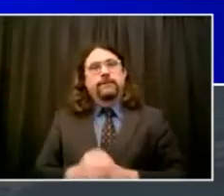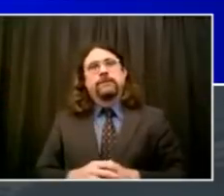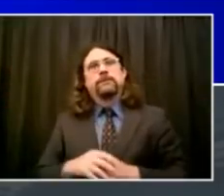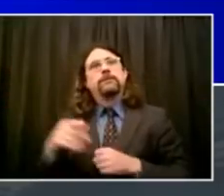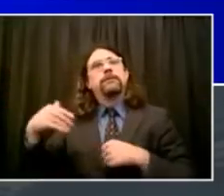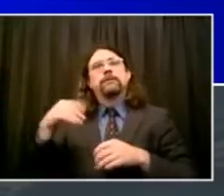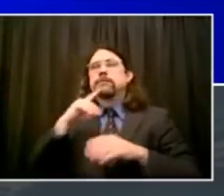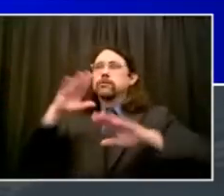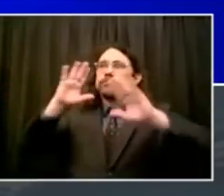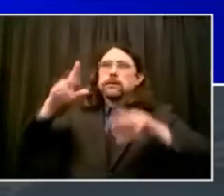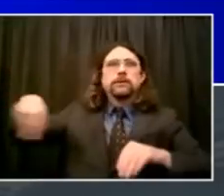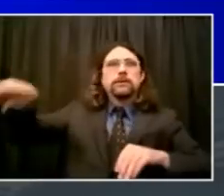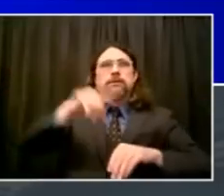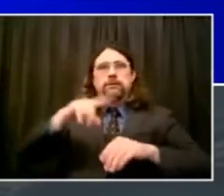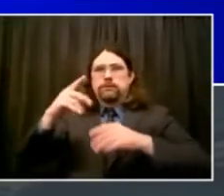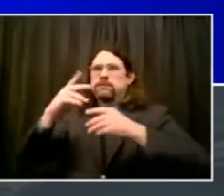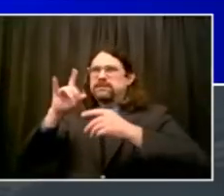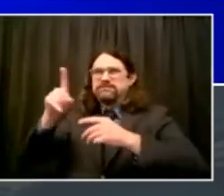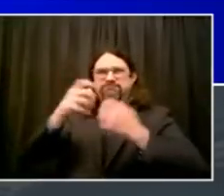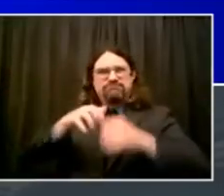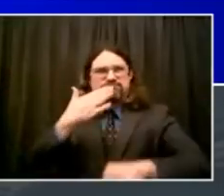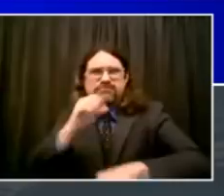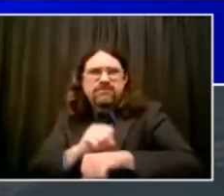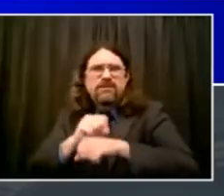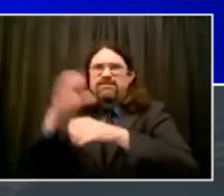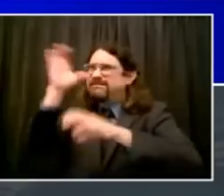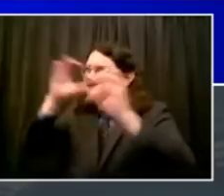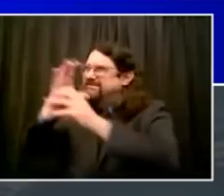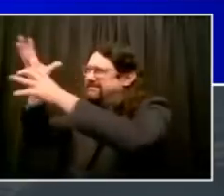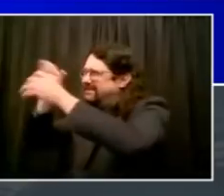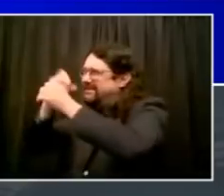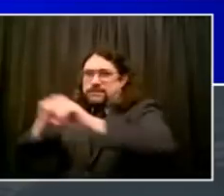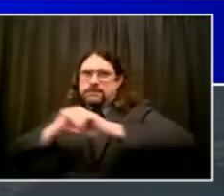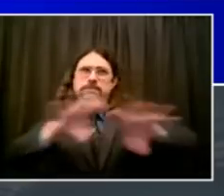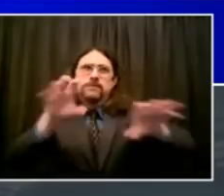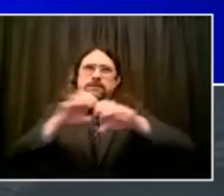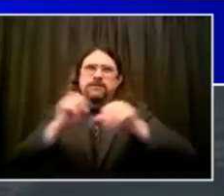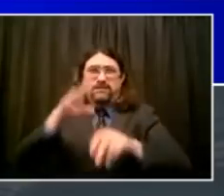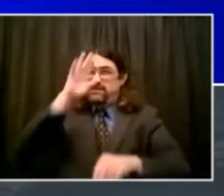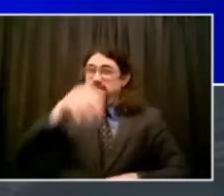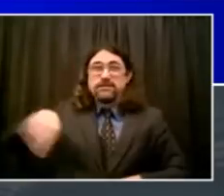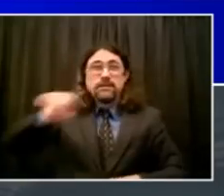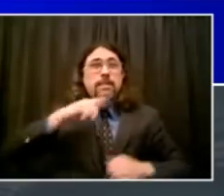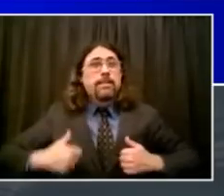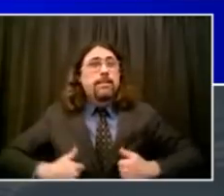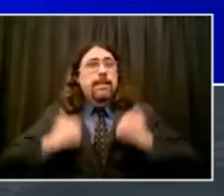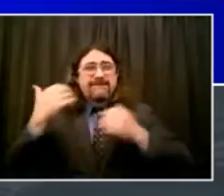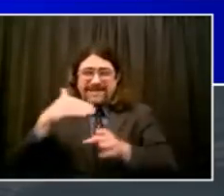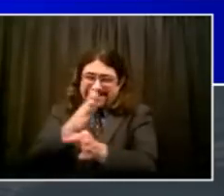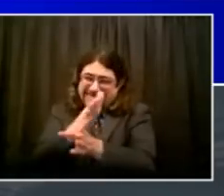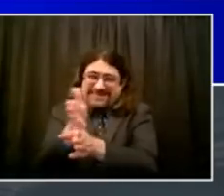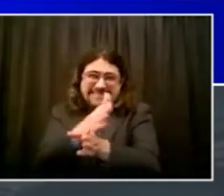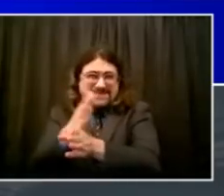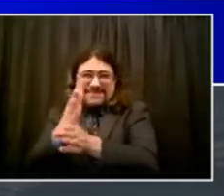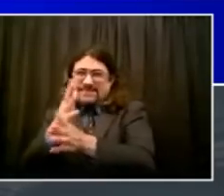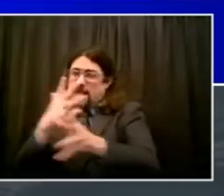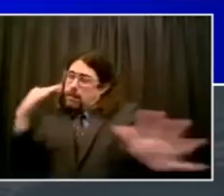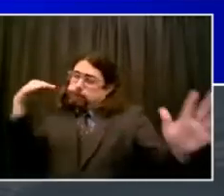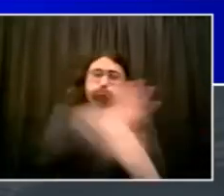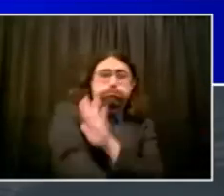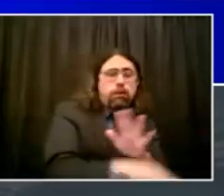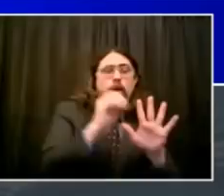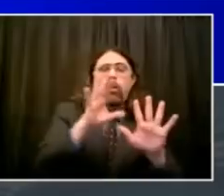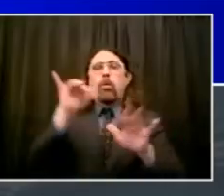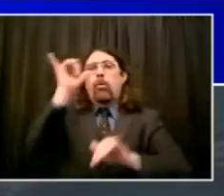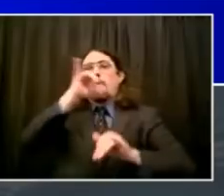it, it was a constant race against time because everything we thought we could depend on wasn't there.